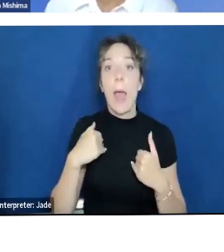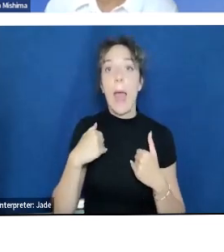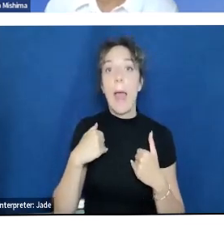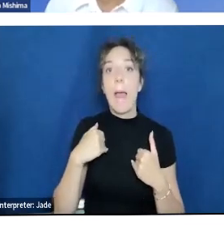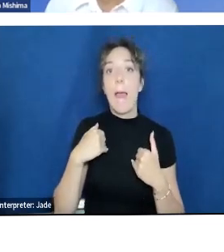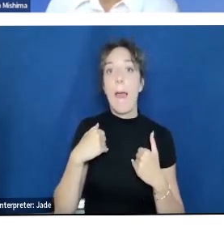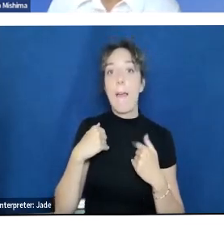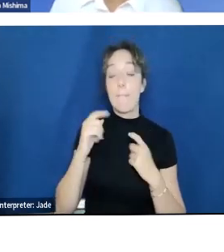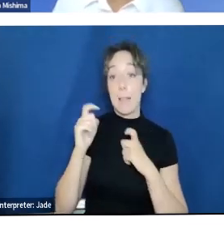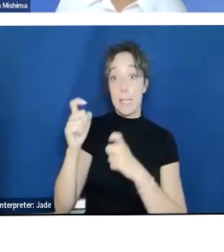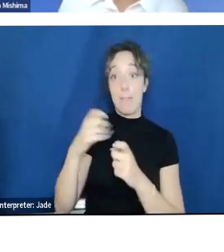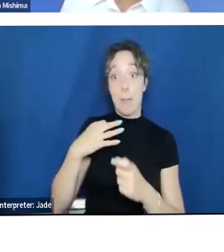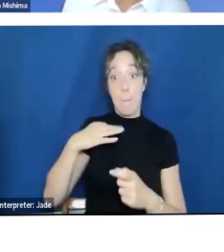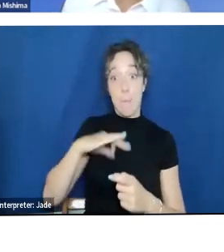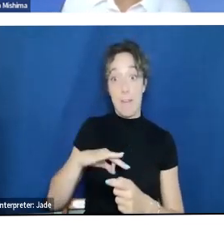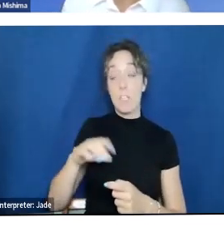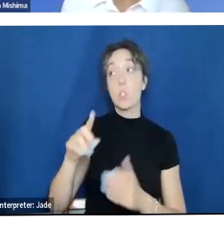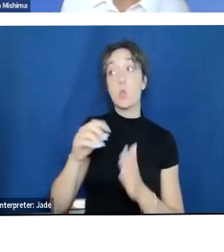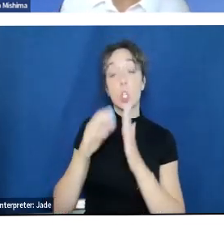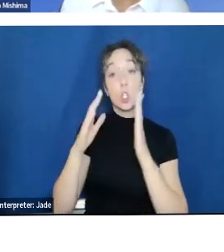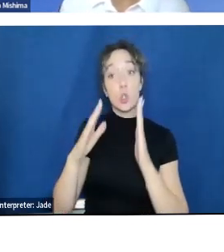in a household who